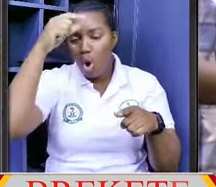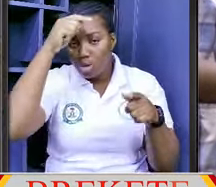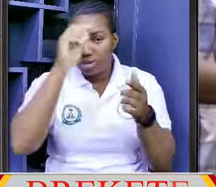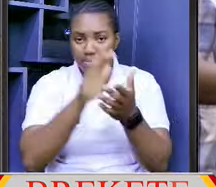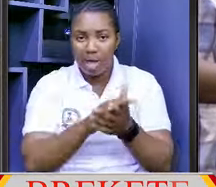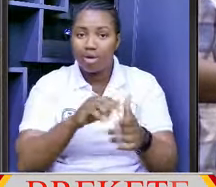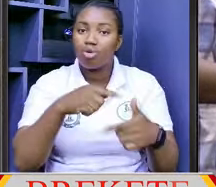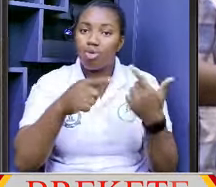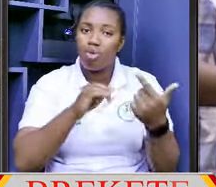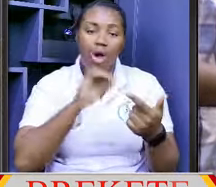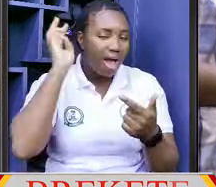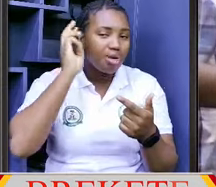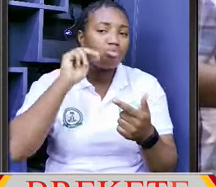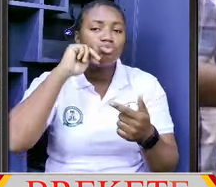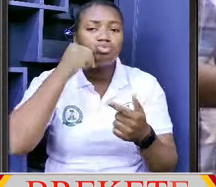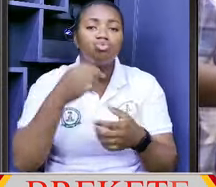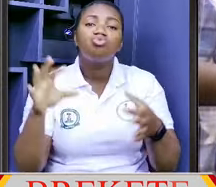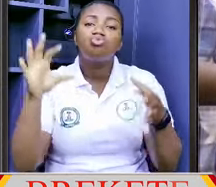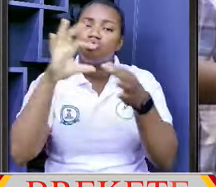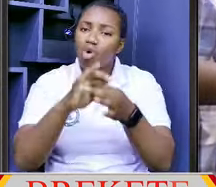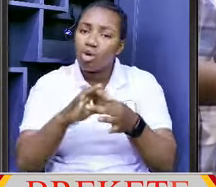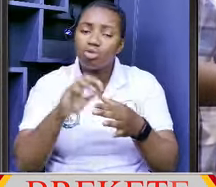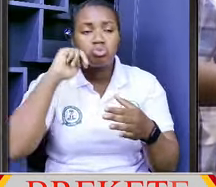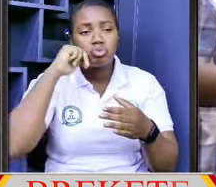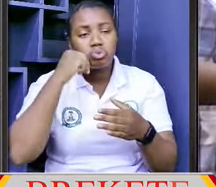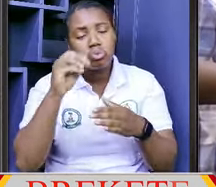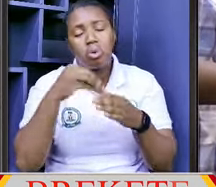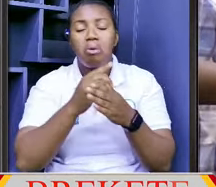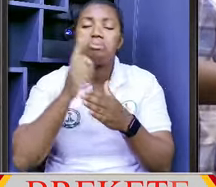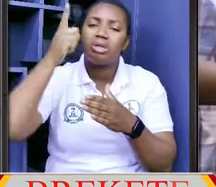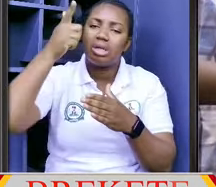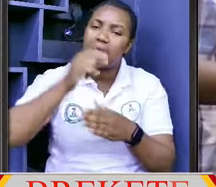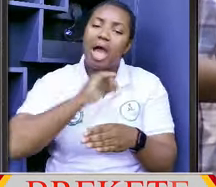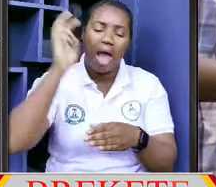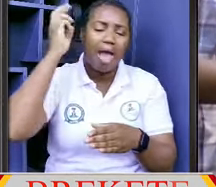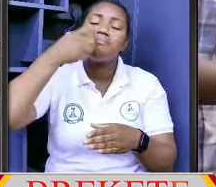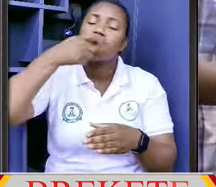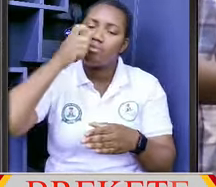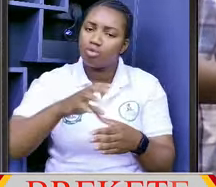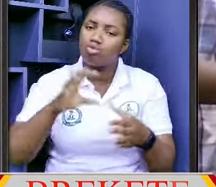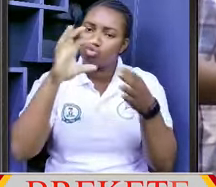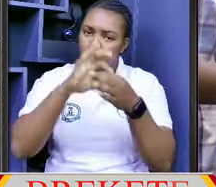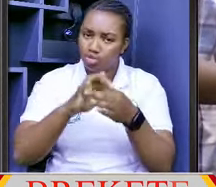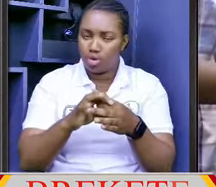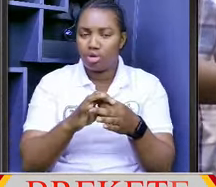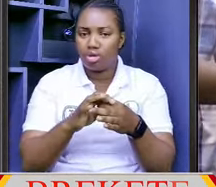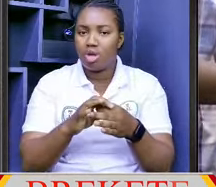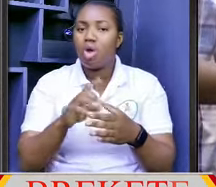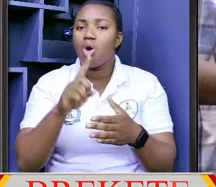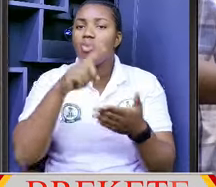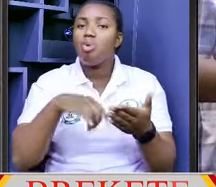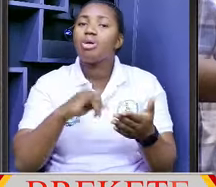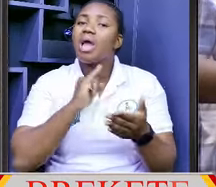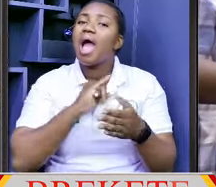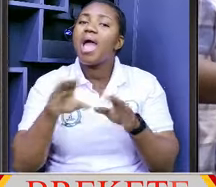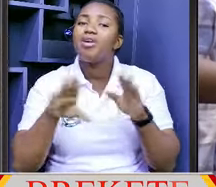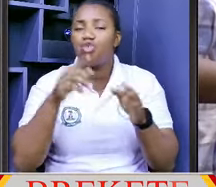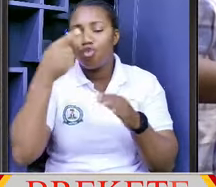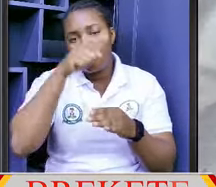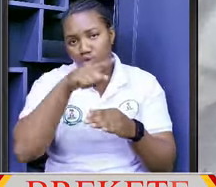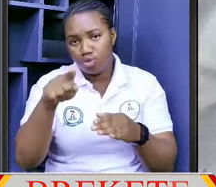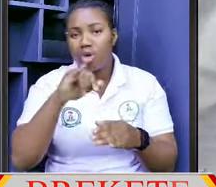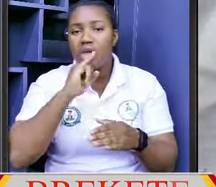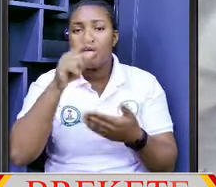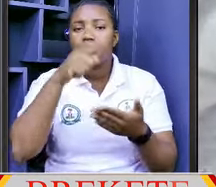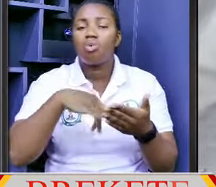I go soon join him, sooner or later. I go join him. I must join him. What thing I do for you, now what